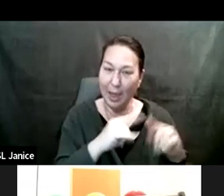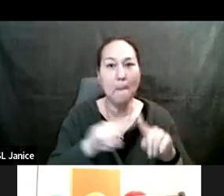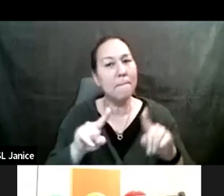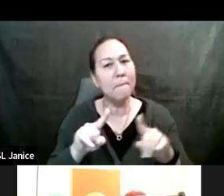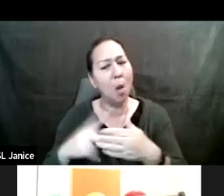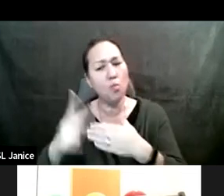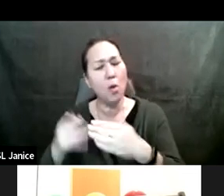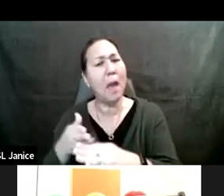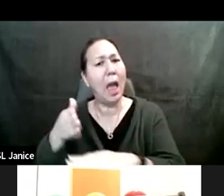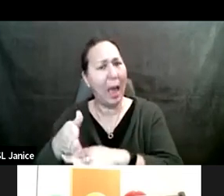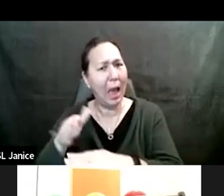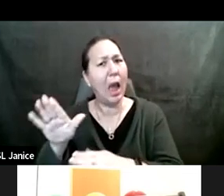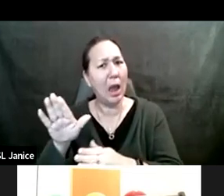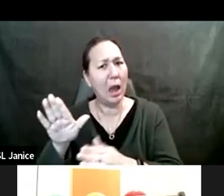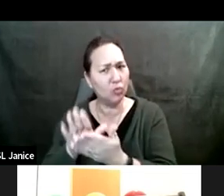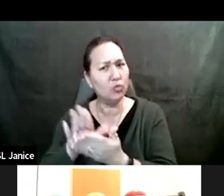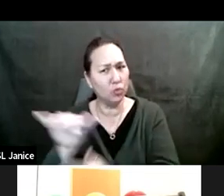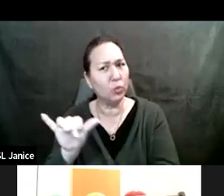school teneros